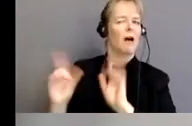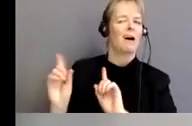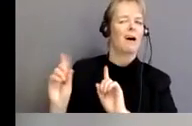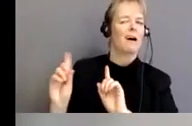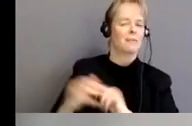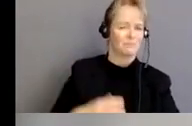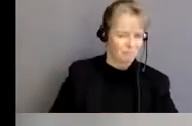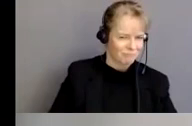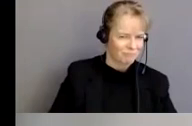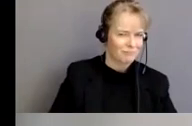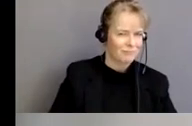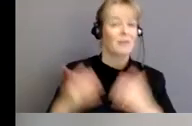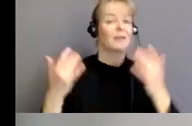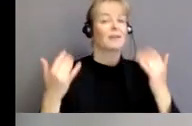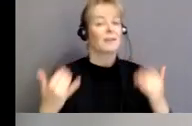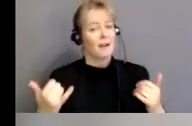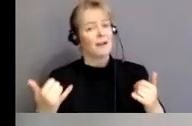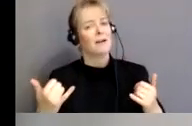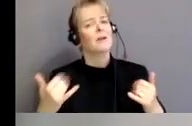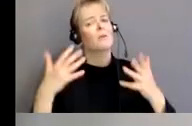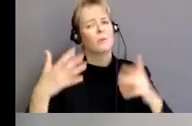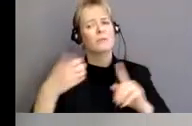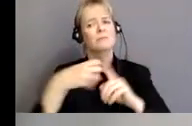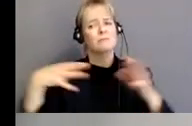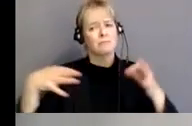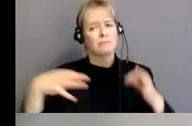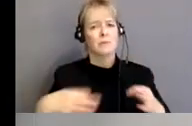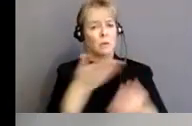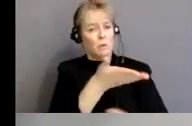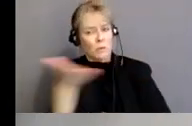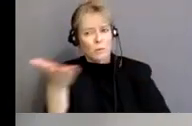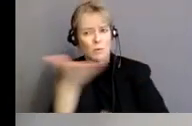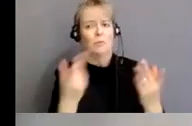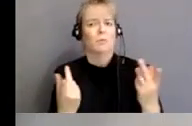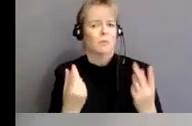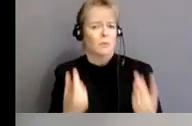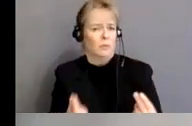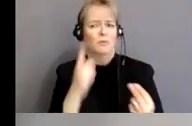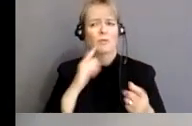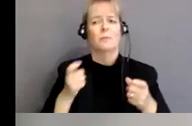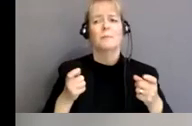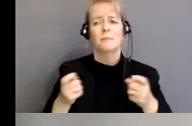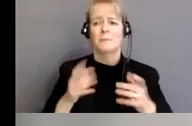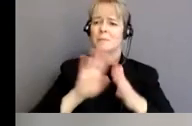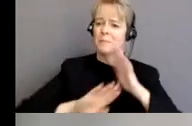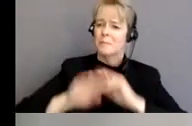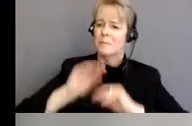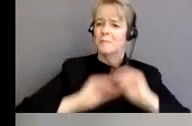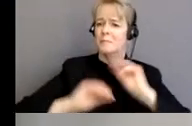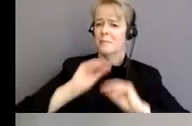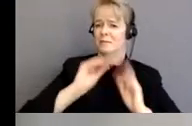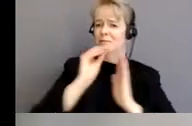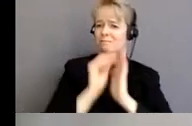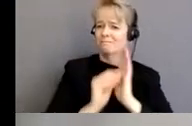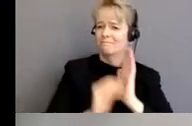little bit now about what are some of the things you can do to manage your finances, particularly in difficult times. And one of the